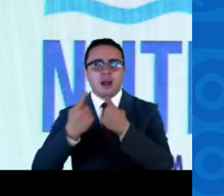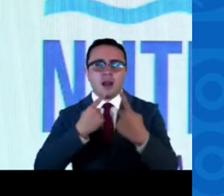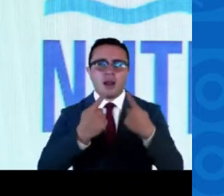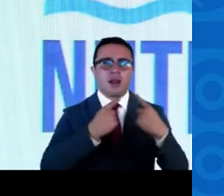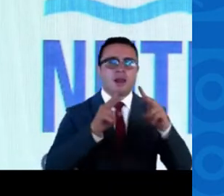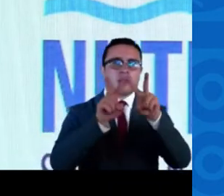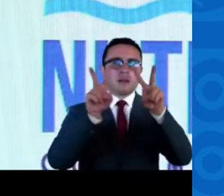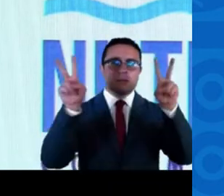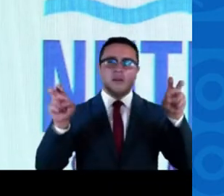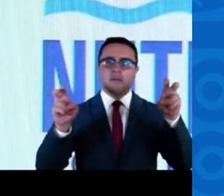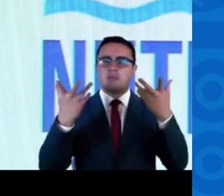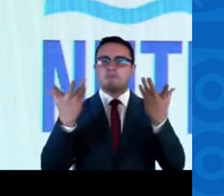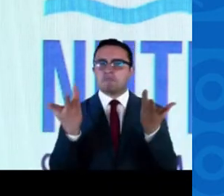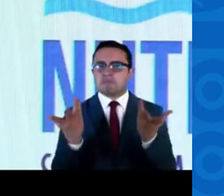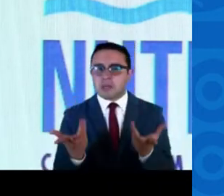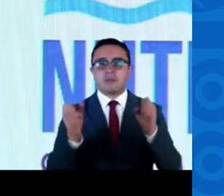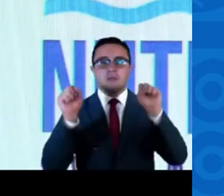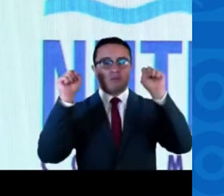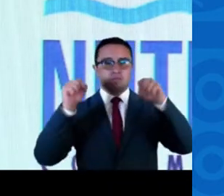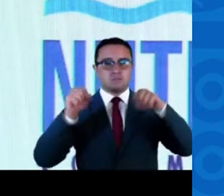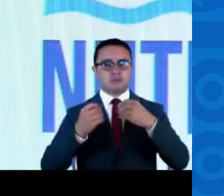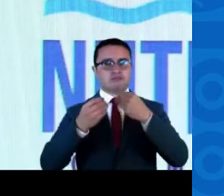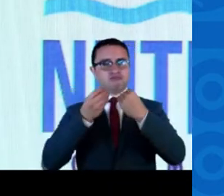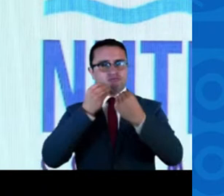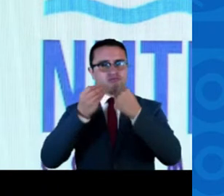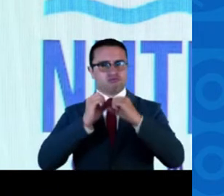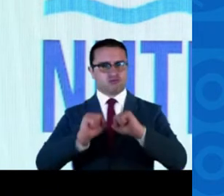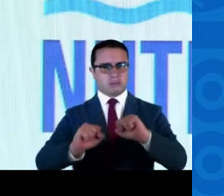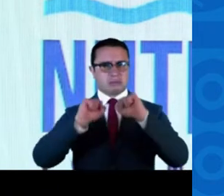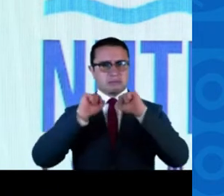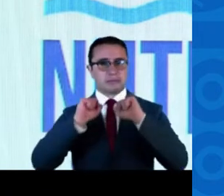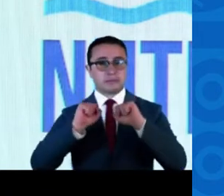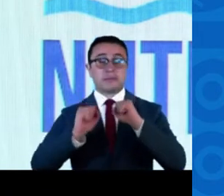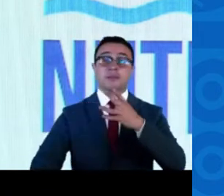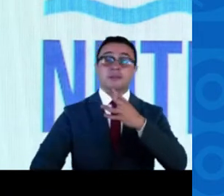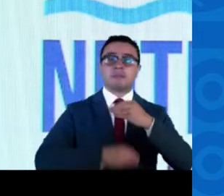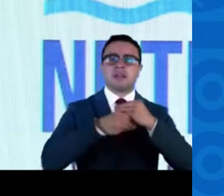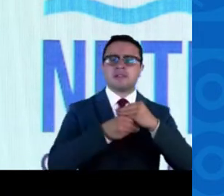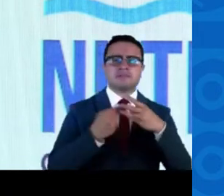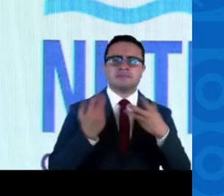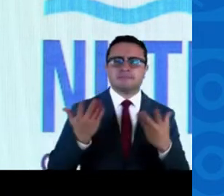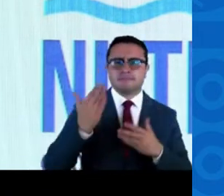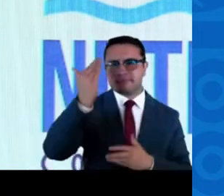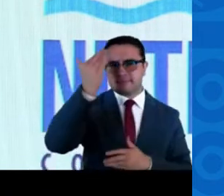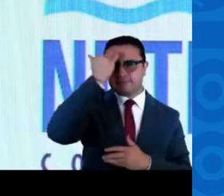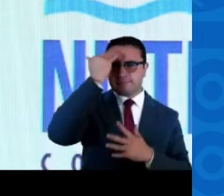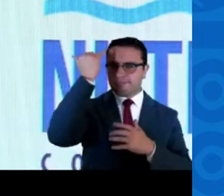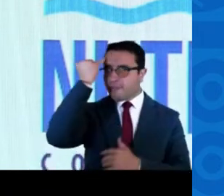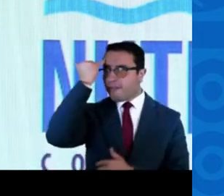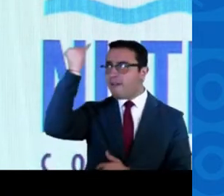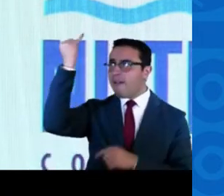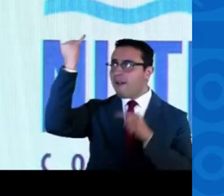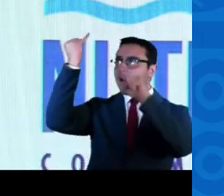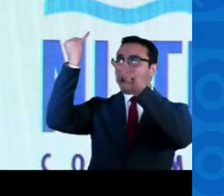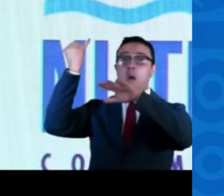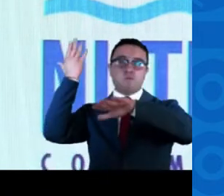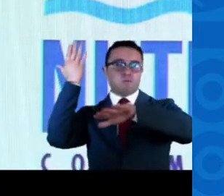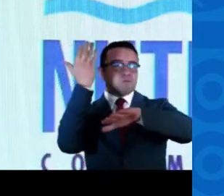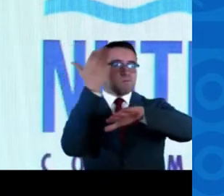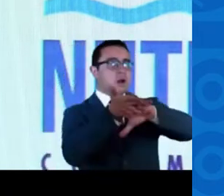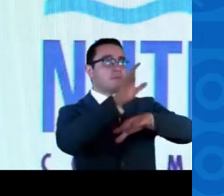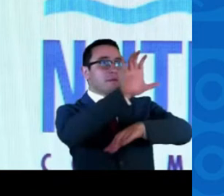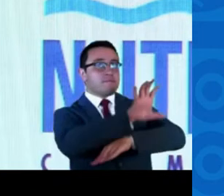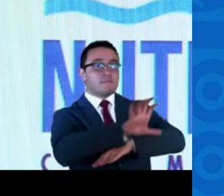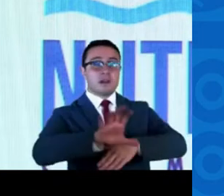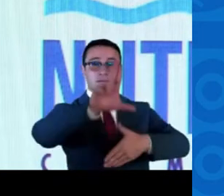3 days and to join Innovation for Nutrition, and so that this can become